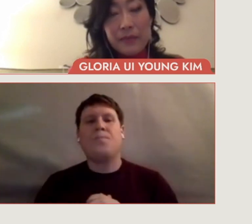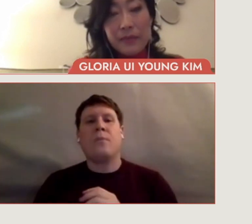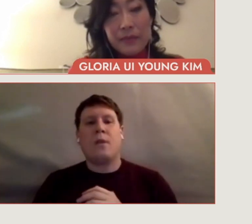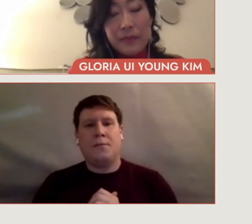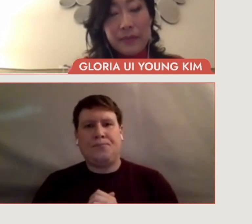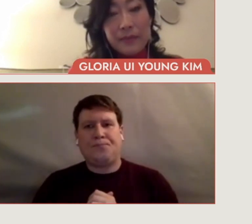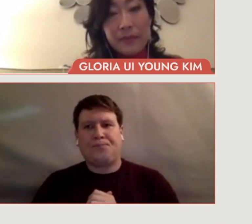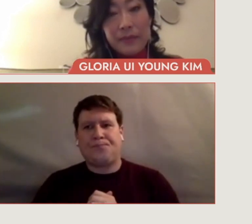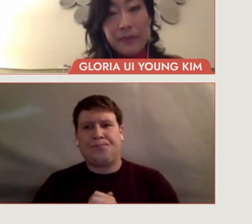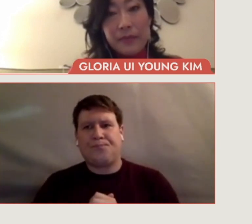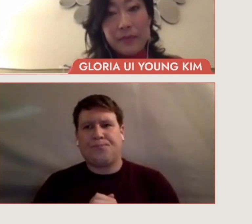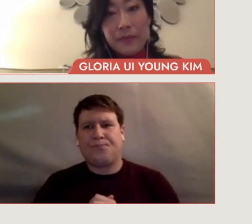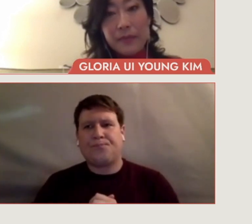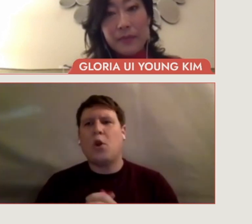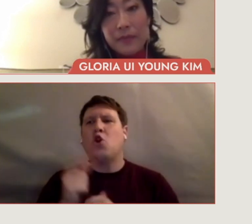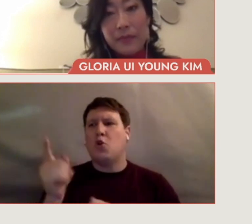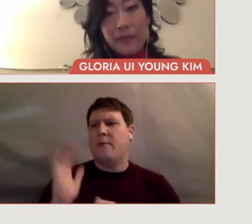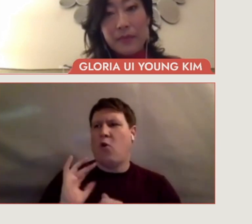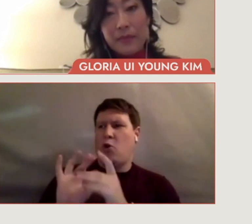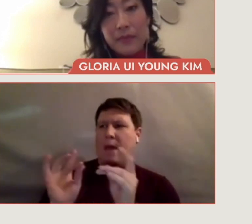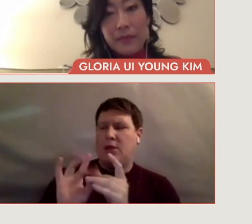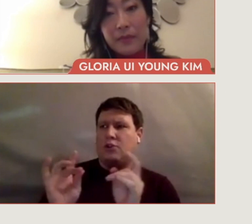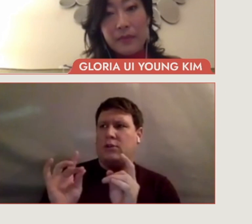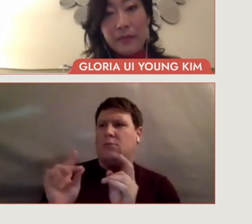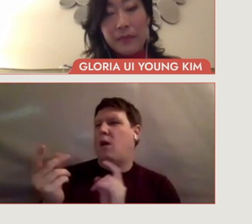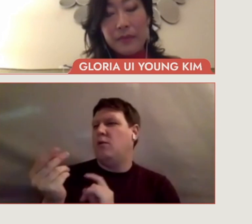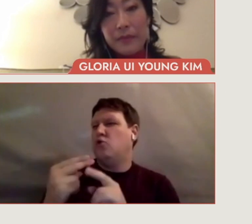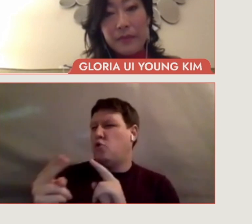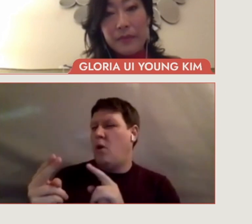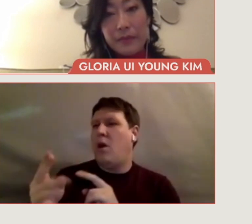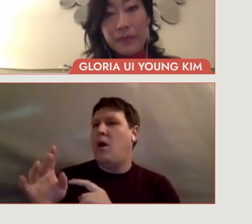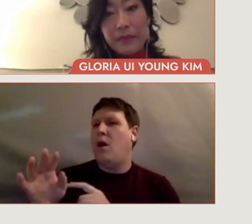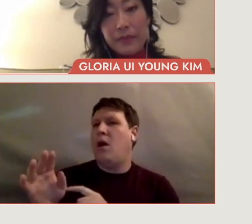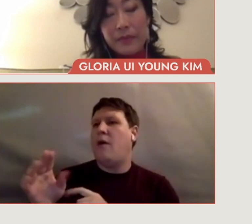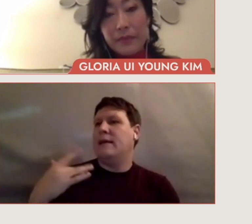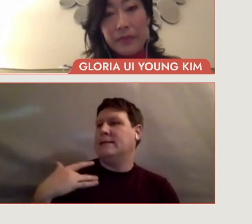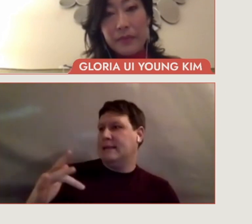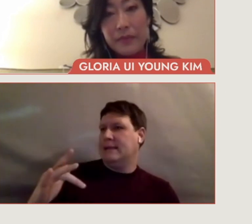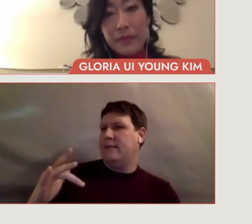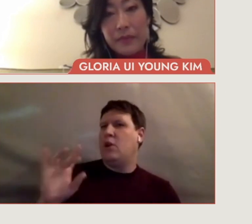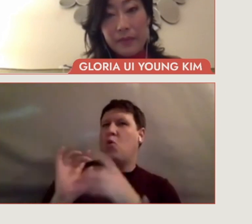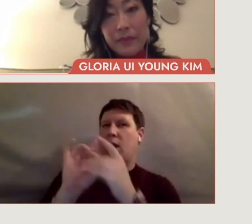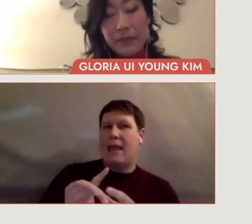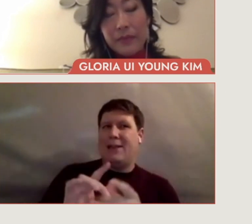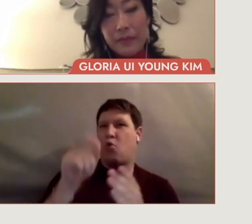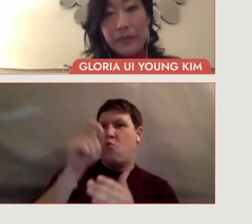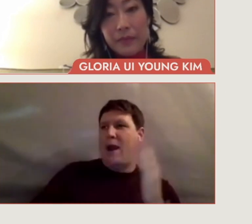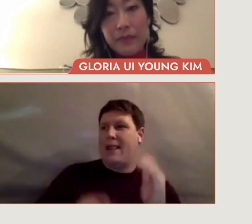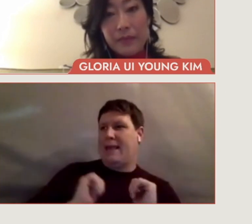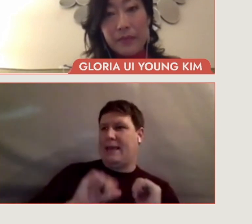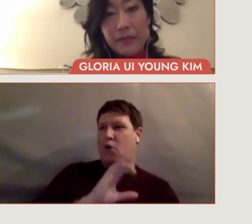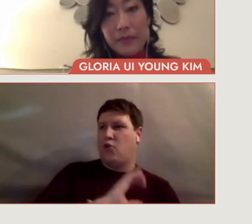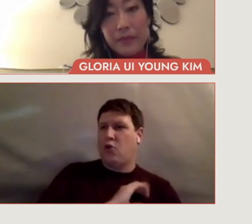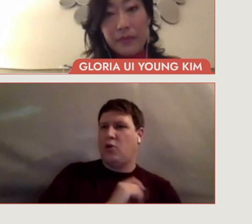and you mentioned this a little bit in terms of like the sensitivity that you had towards writing a character who was a sex worker.